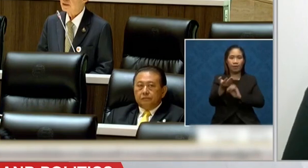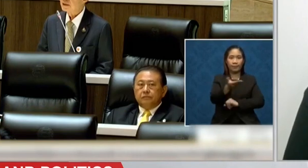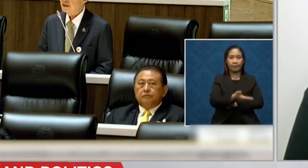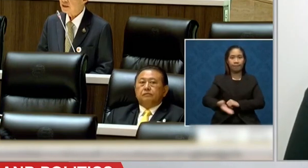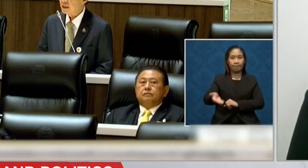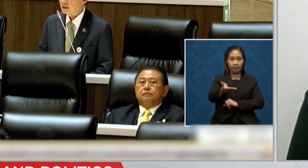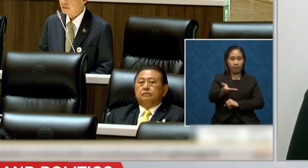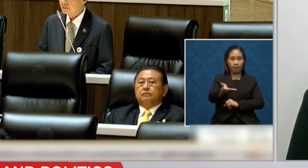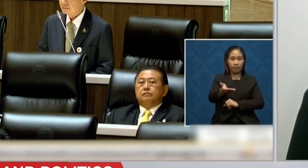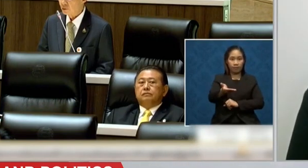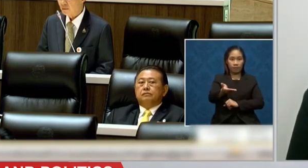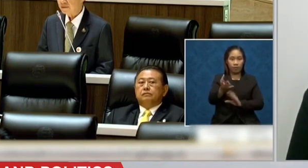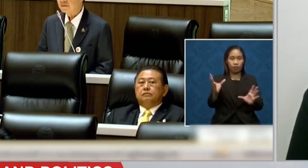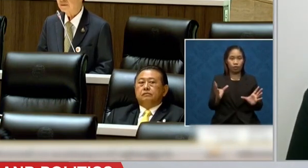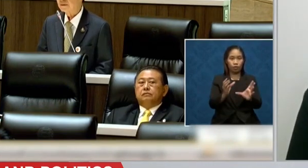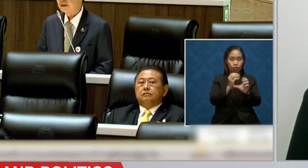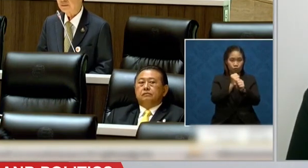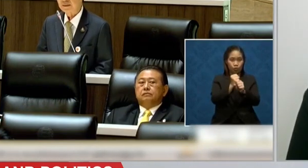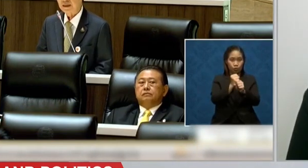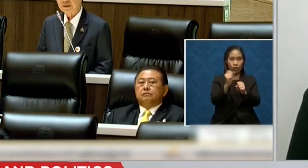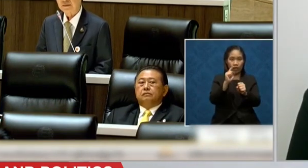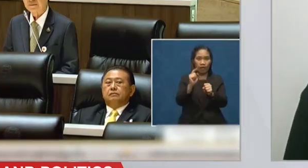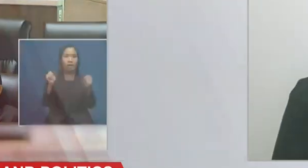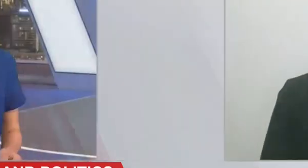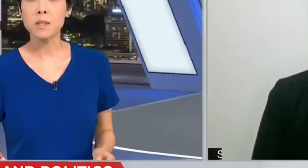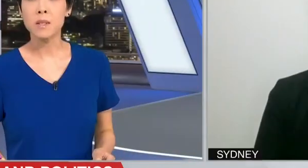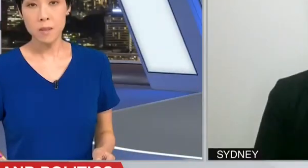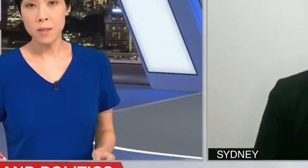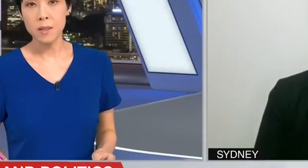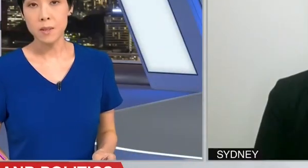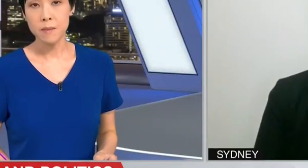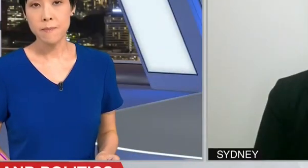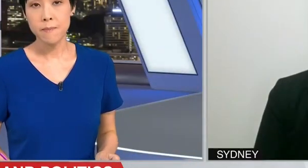Forward Party. Oh, thanks so much for joining us, Dr. Sinpeng from the University of Sydney.